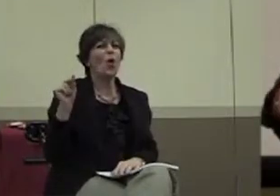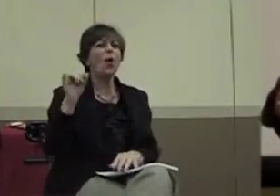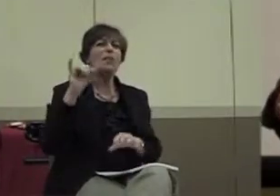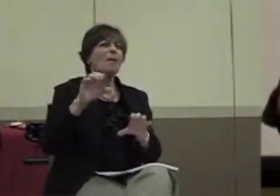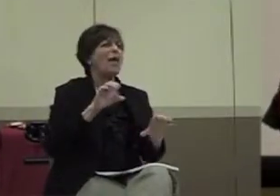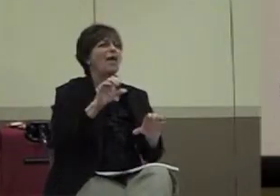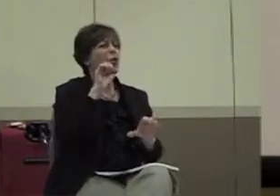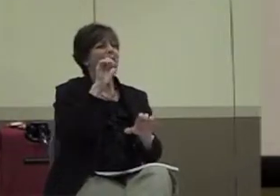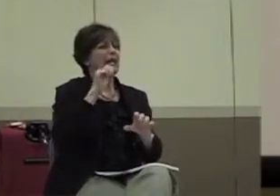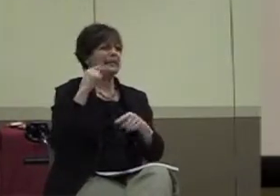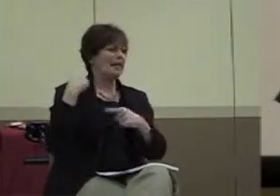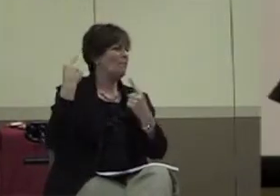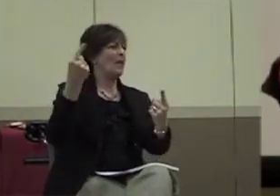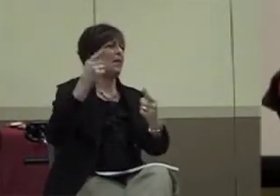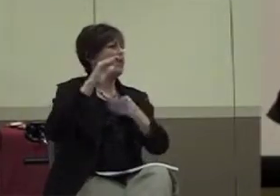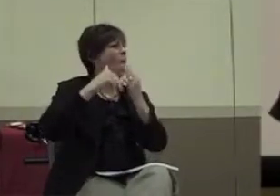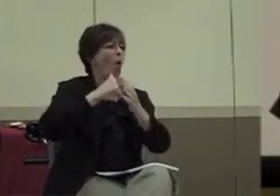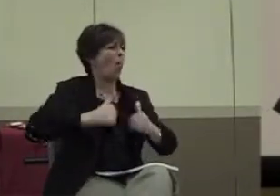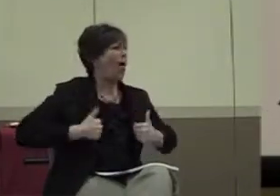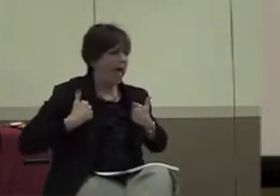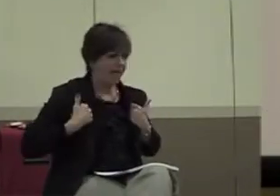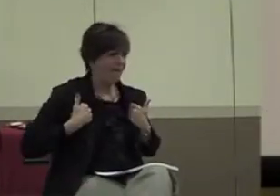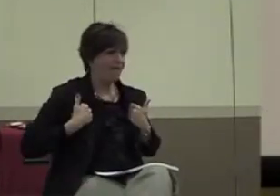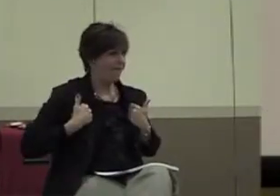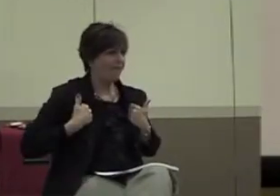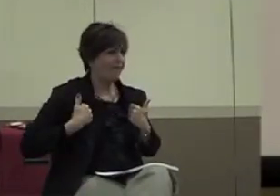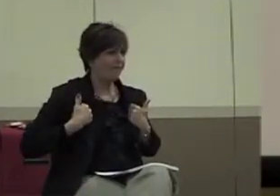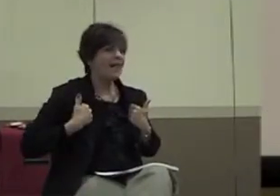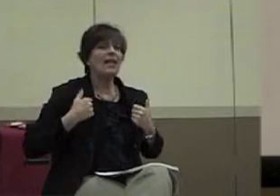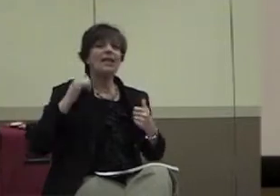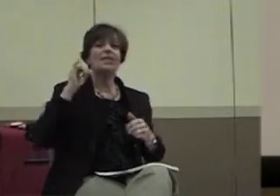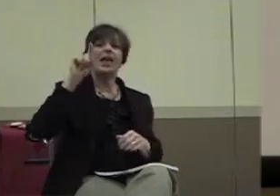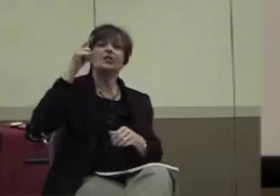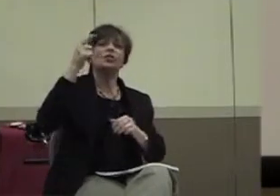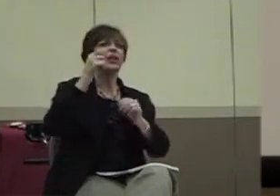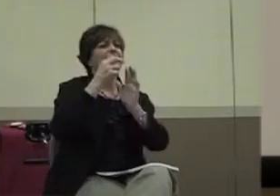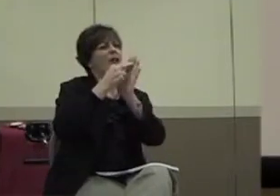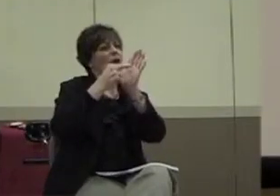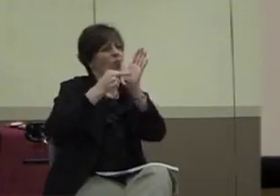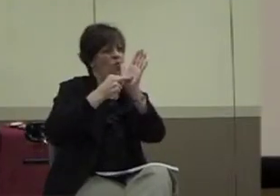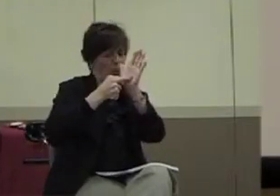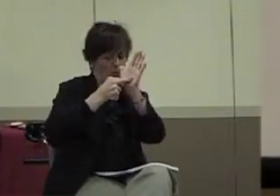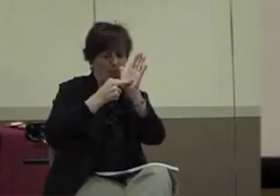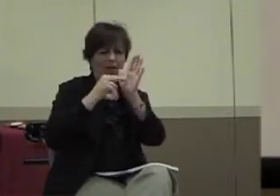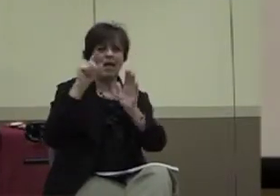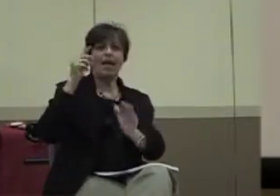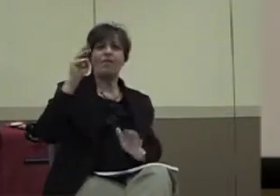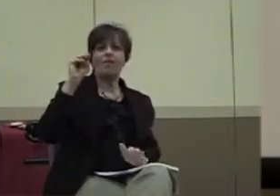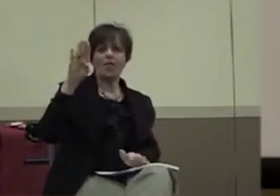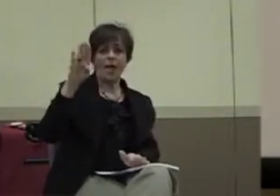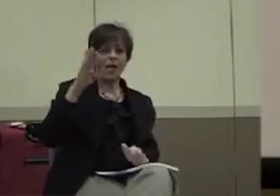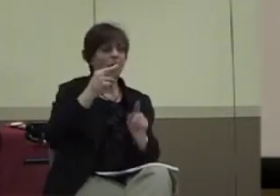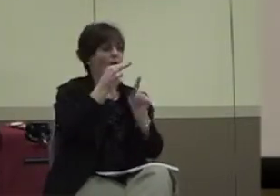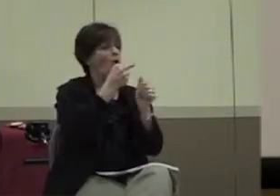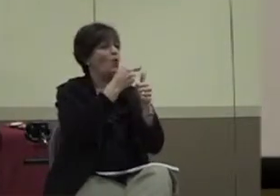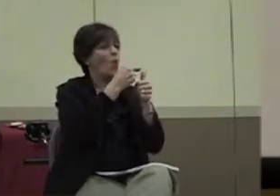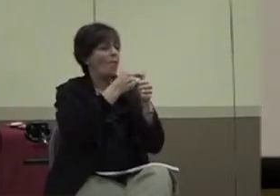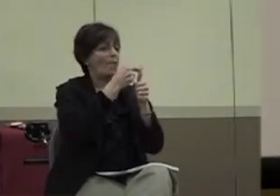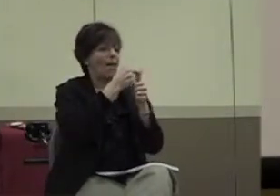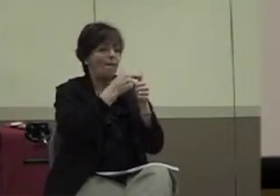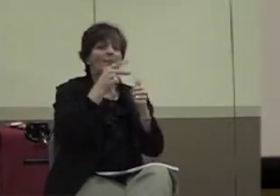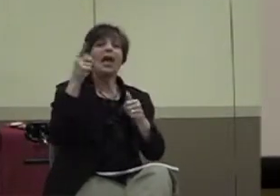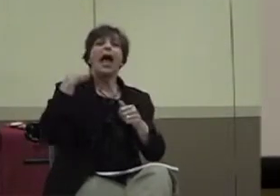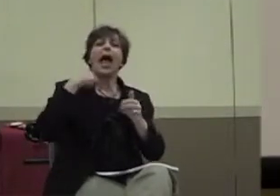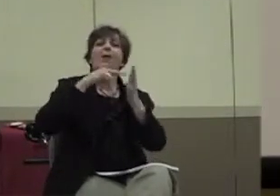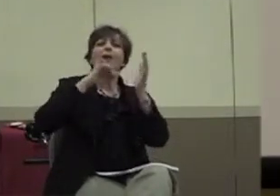behavior hasn't been in place their whole life. Now, that's just a rule of thumb. And here, let me tell you why I read that research